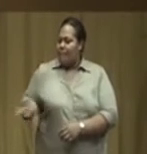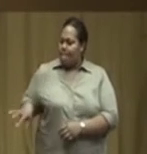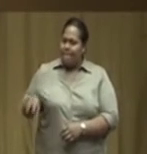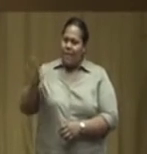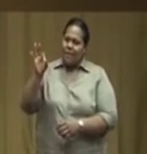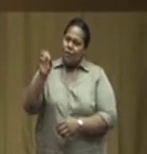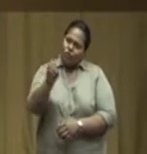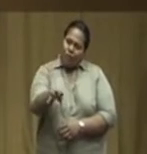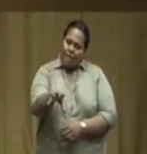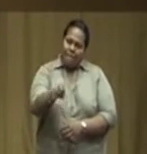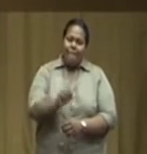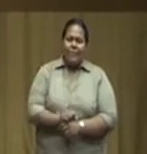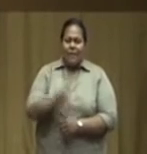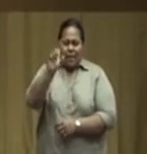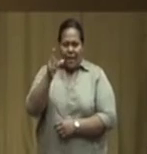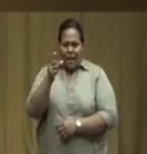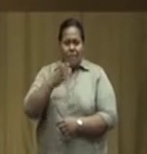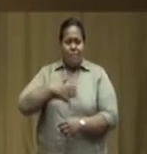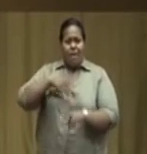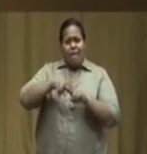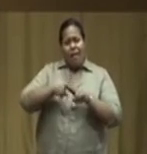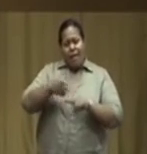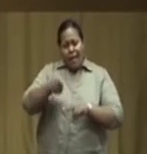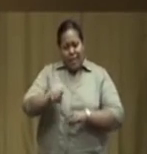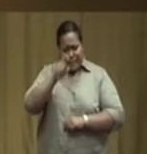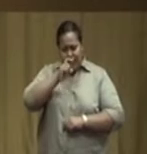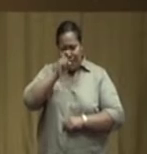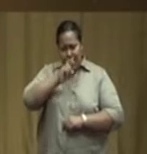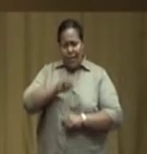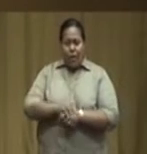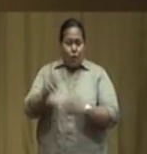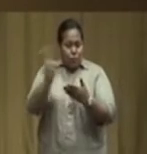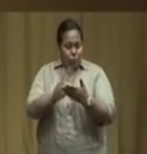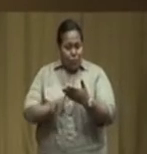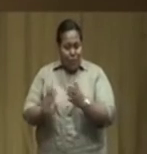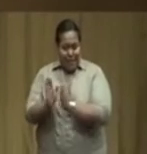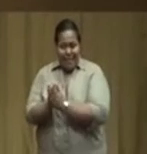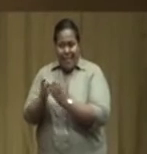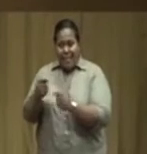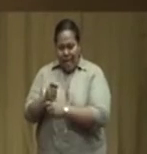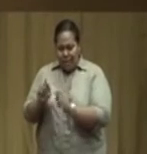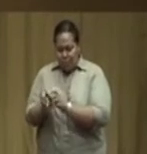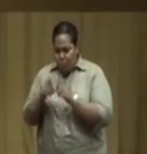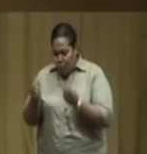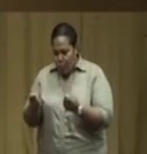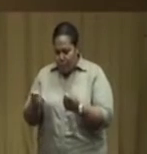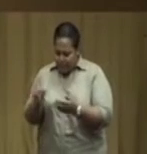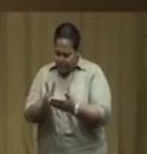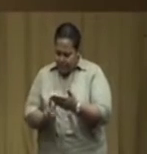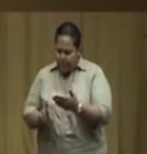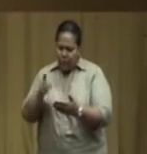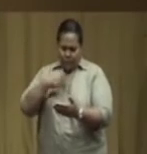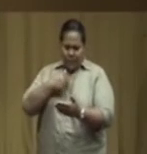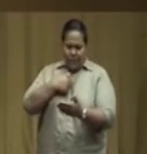from classes. My father and my sister had to read the textbook to me and take me to the